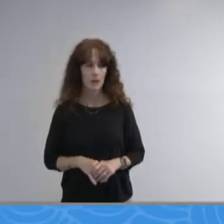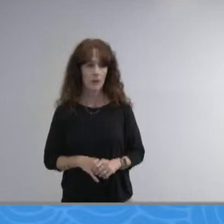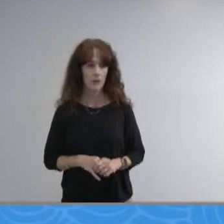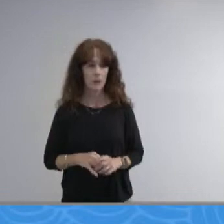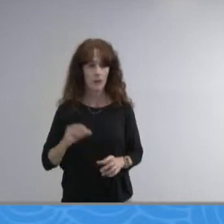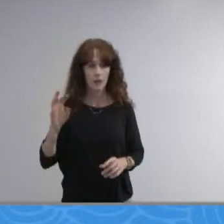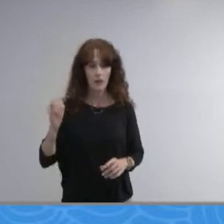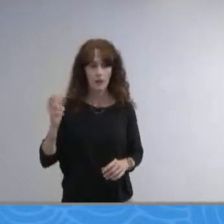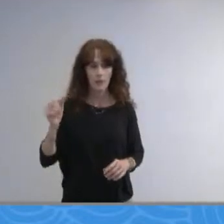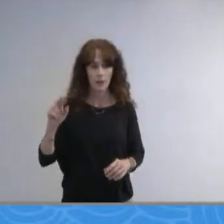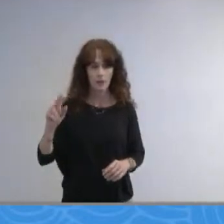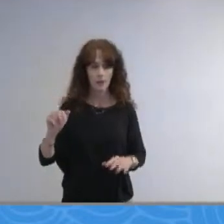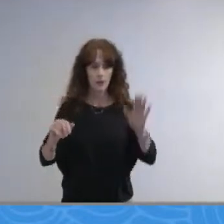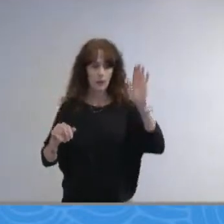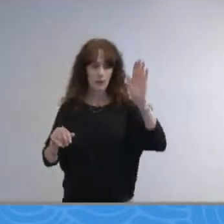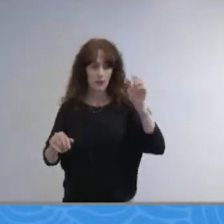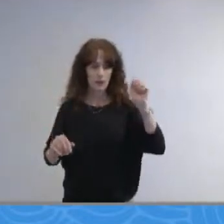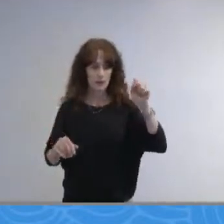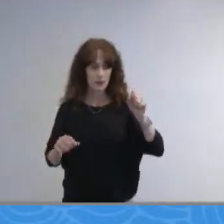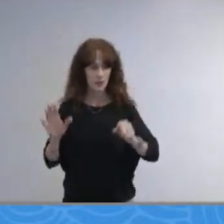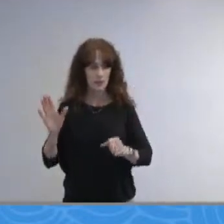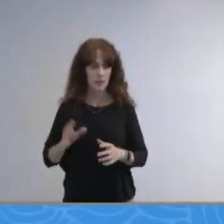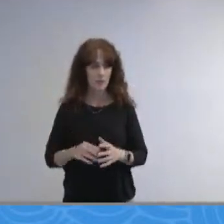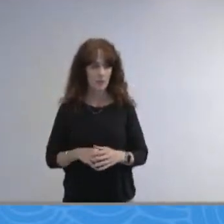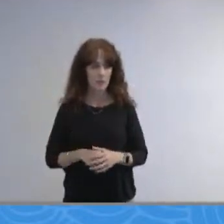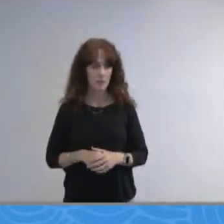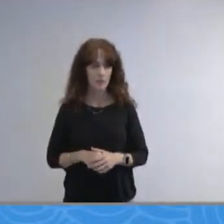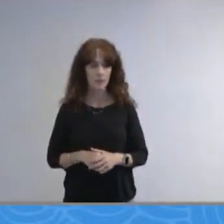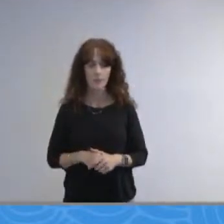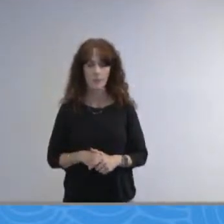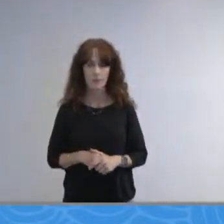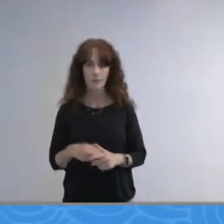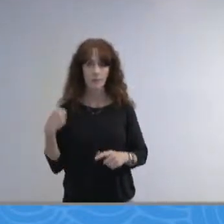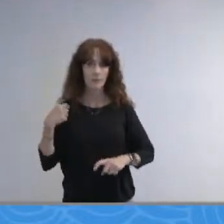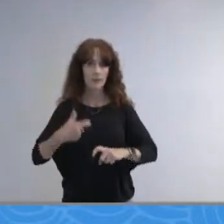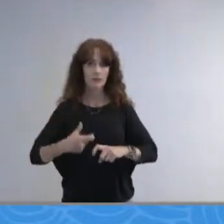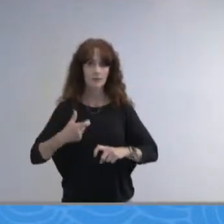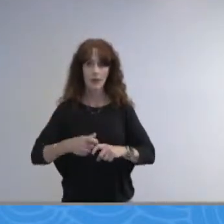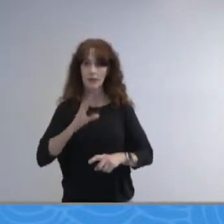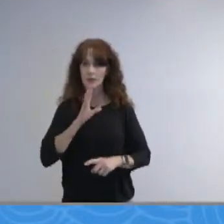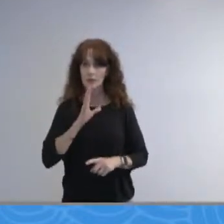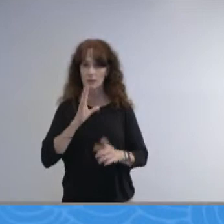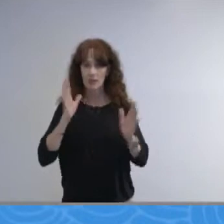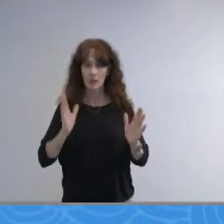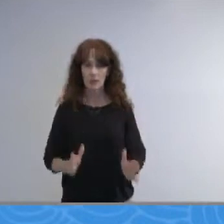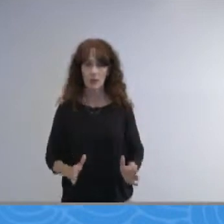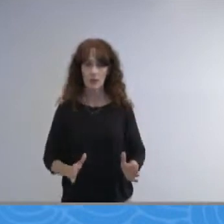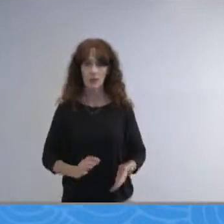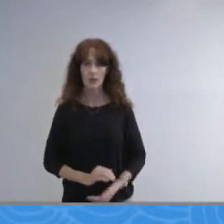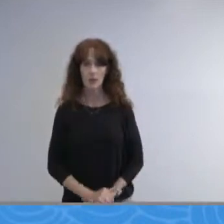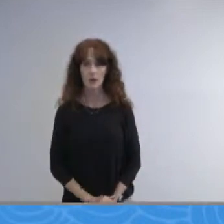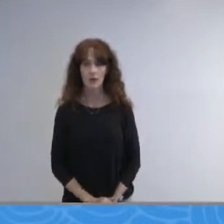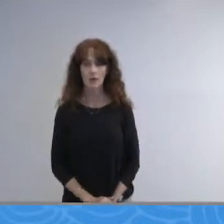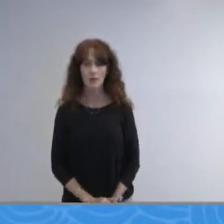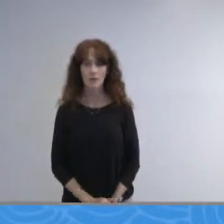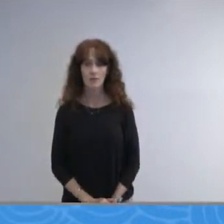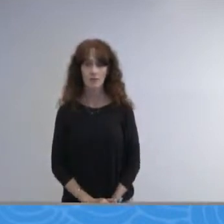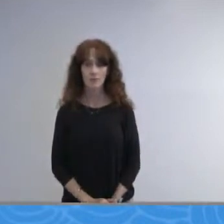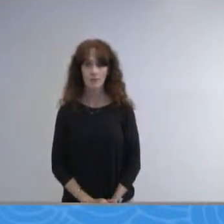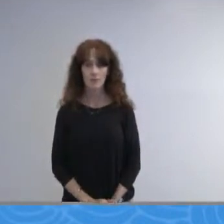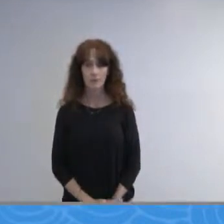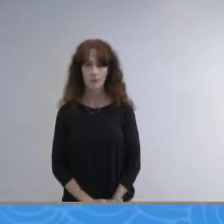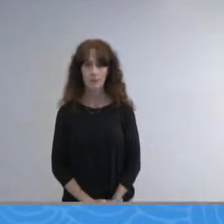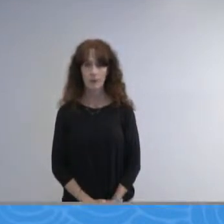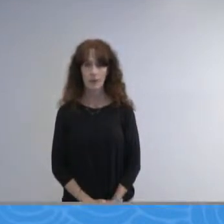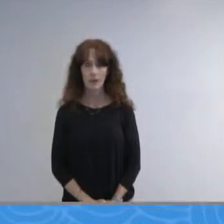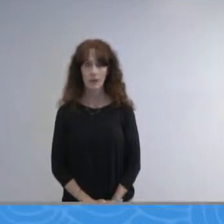María Otoño? Yes. Sí. Una pregunta, Diana. Me gustaría saber qué tan importante